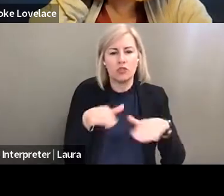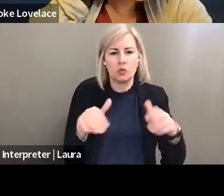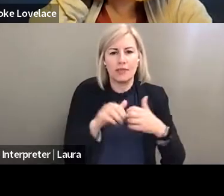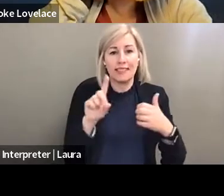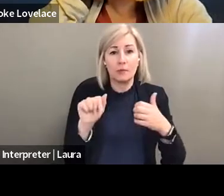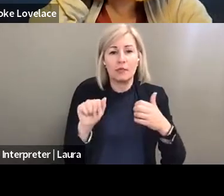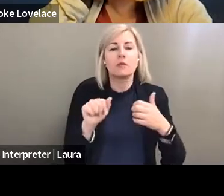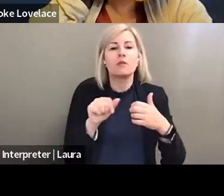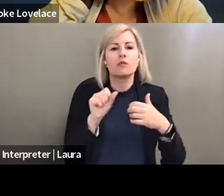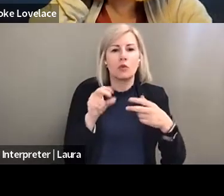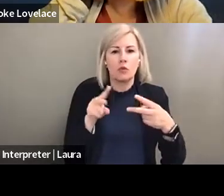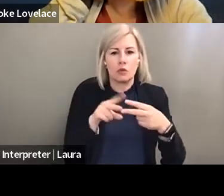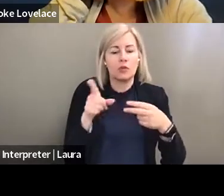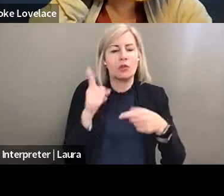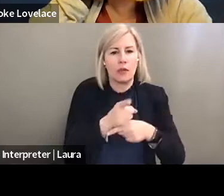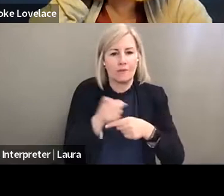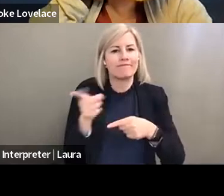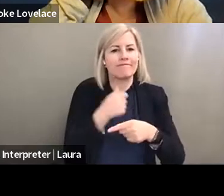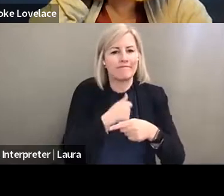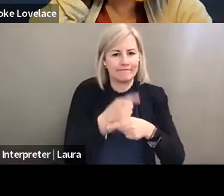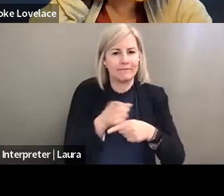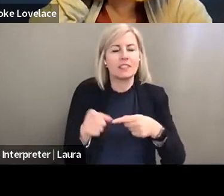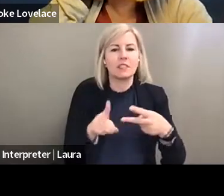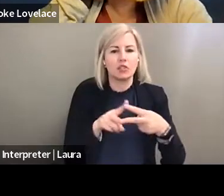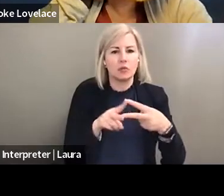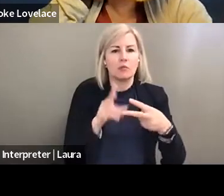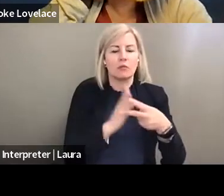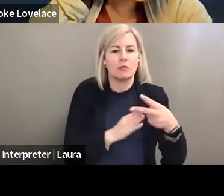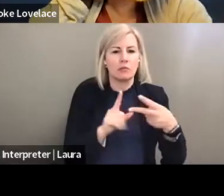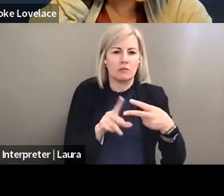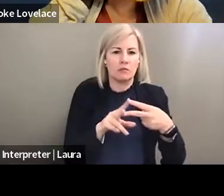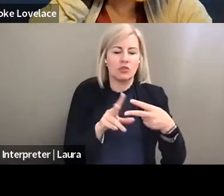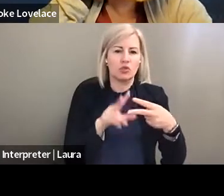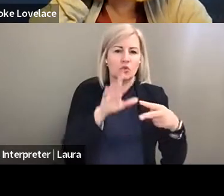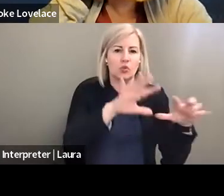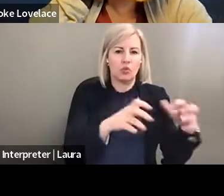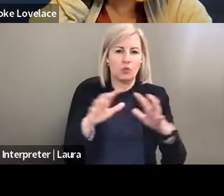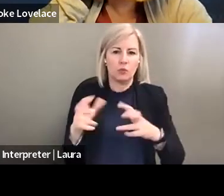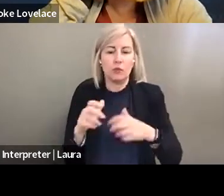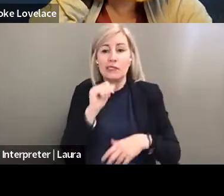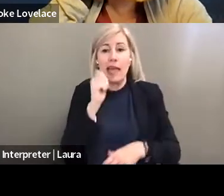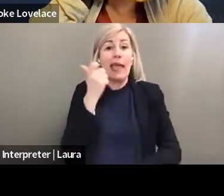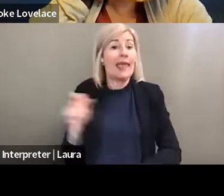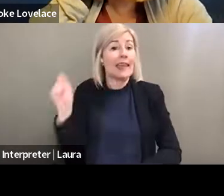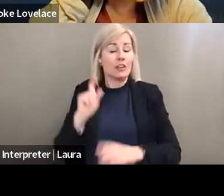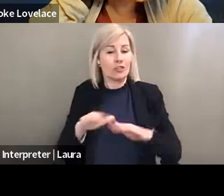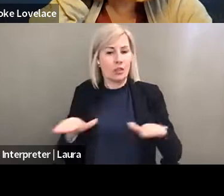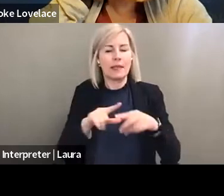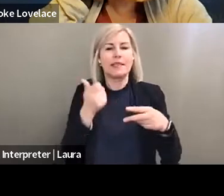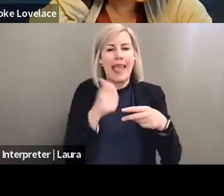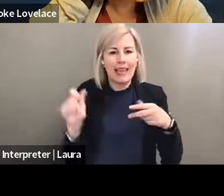So there's two. It is, that's right. I'm sorry. Yeah, it's two populations. It's not any child, but it's any child